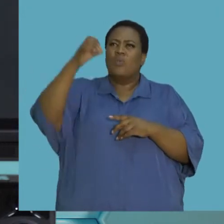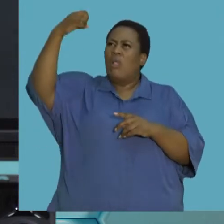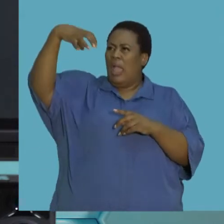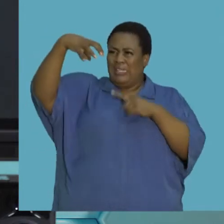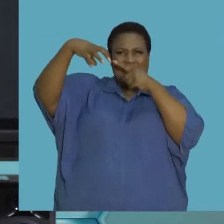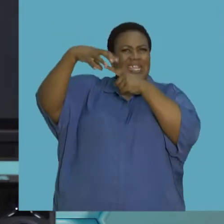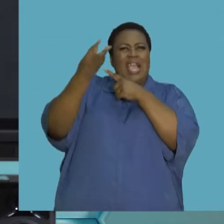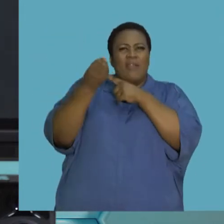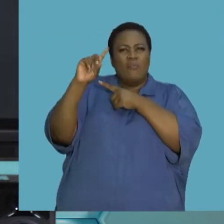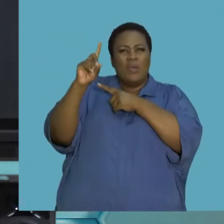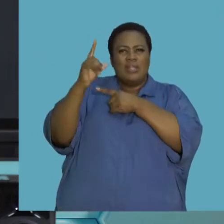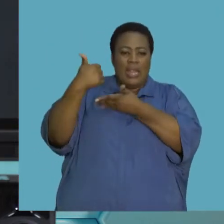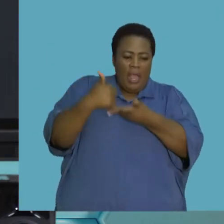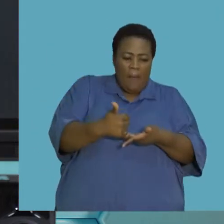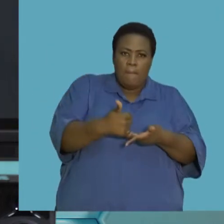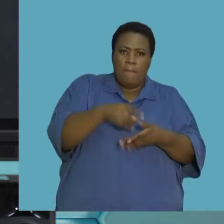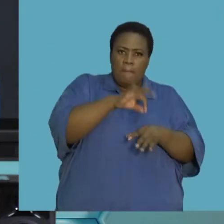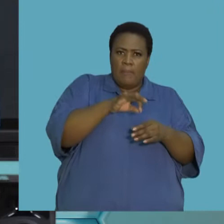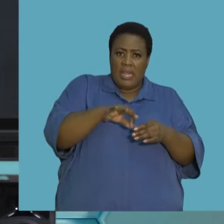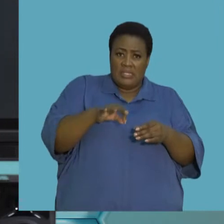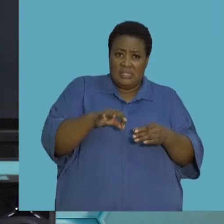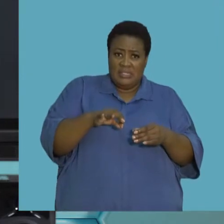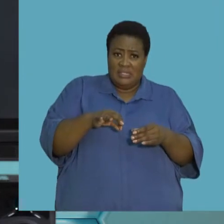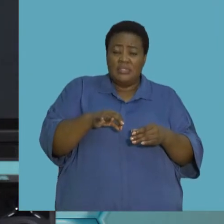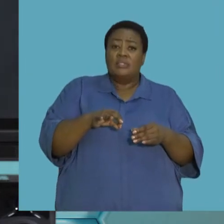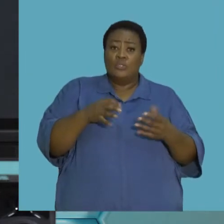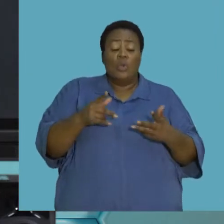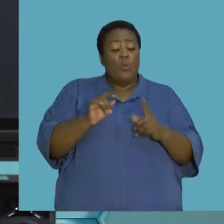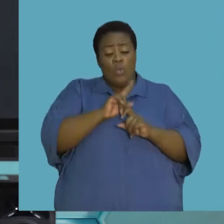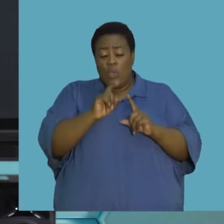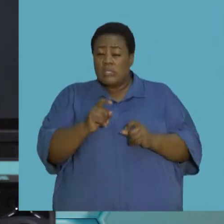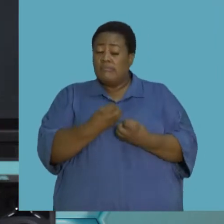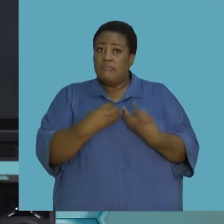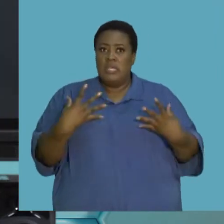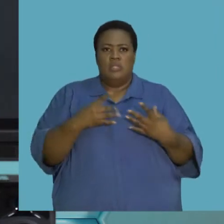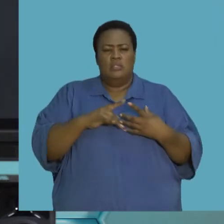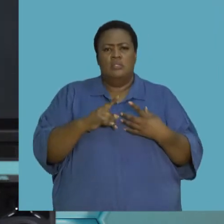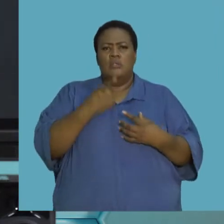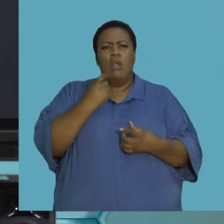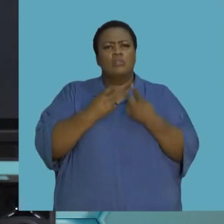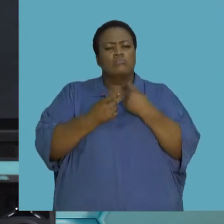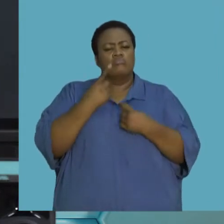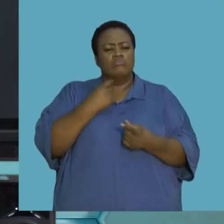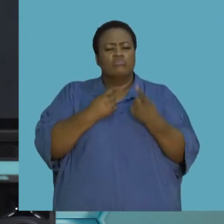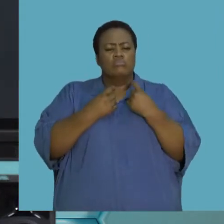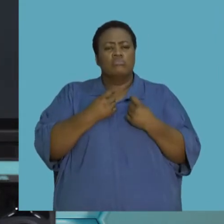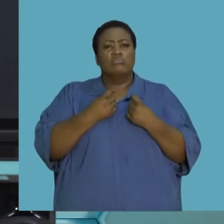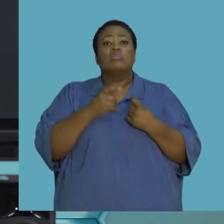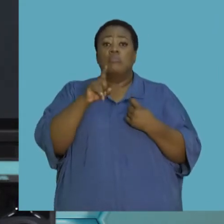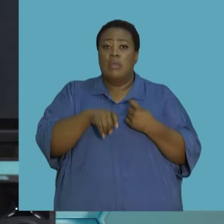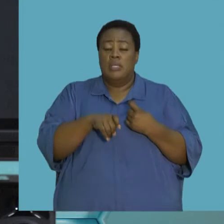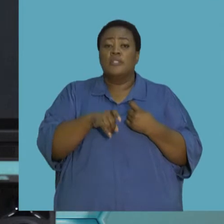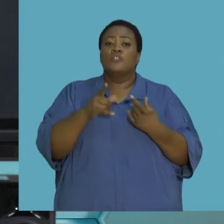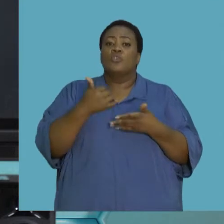in light that causes plants to grow? Do plants have hormones? So we've got to ask all these questions that will point us to